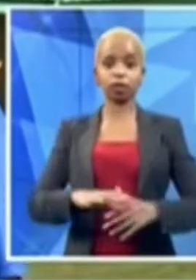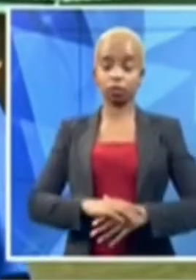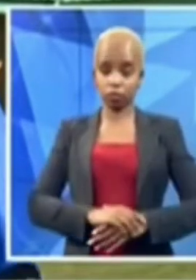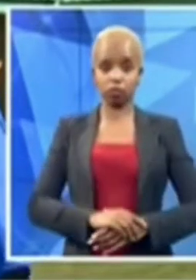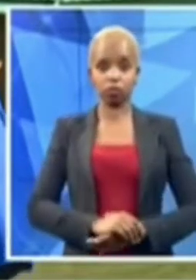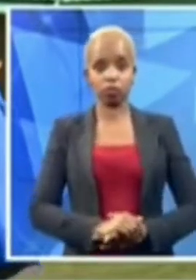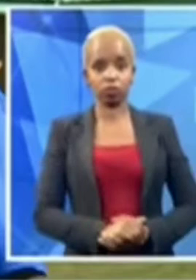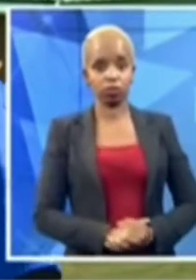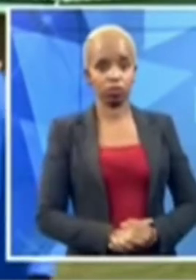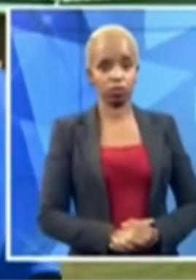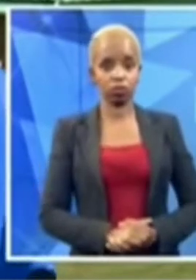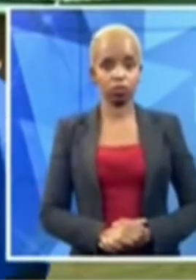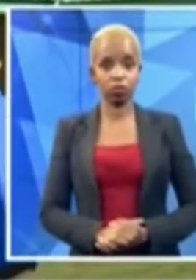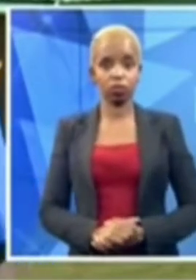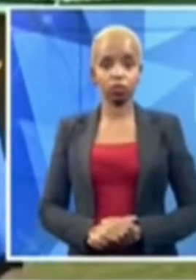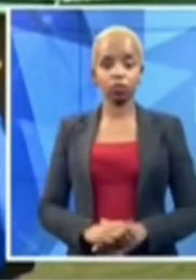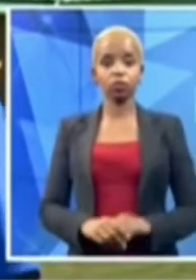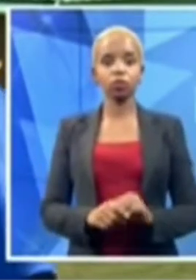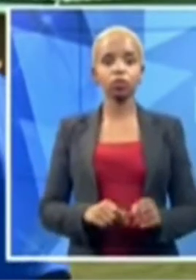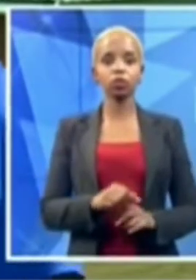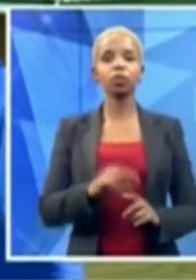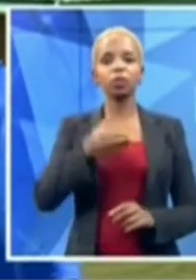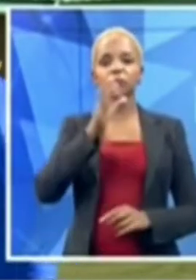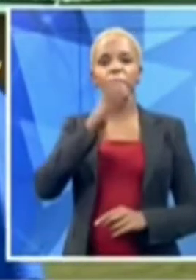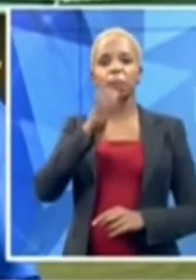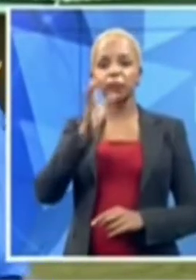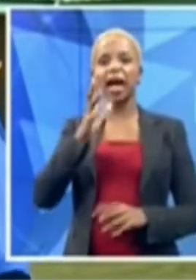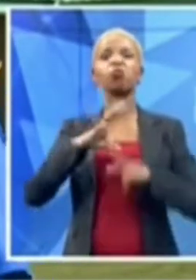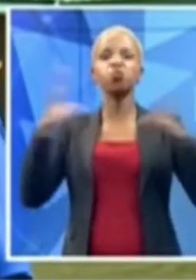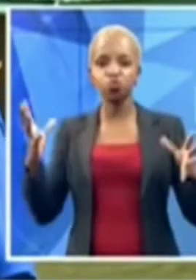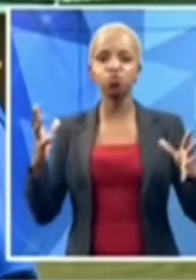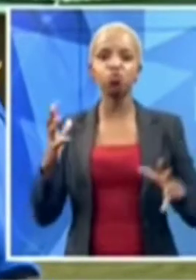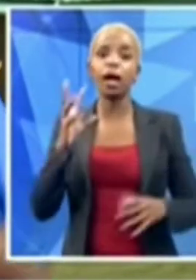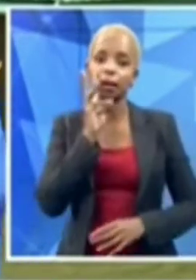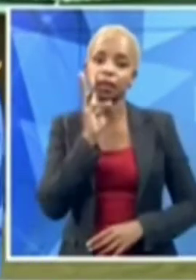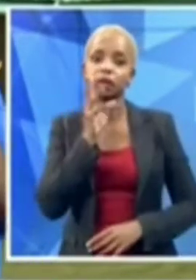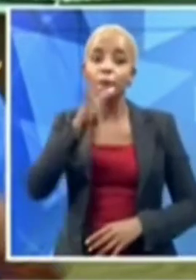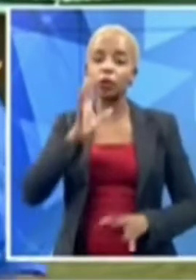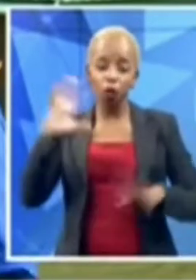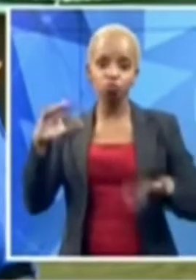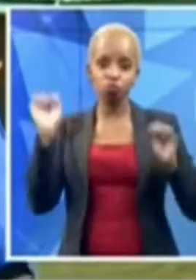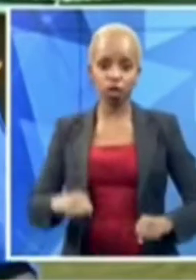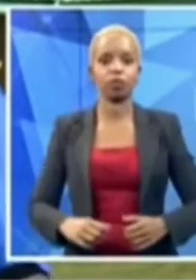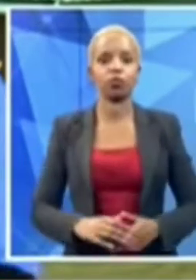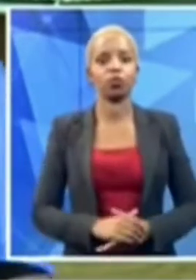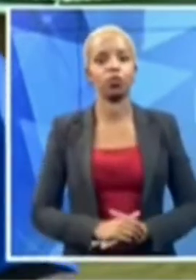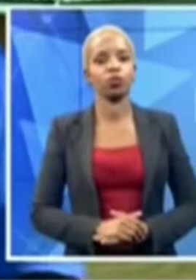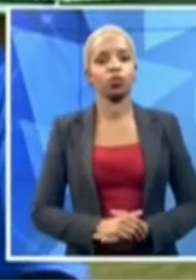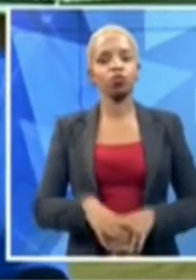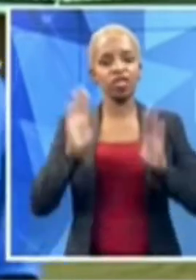Poos, eh? Poos, eh? Amanzi. Drink a lot of water. Nya Kuchwana.